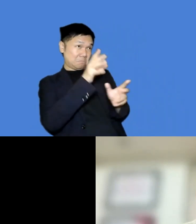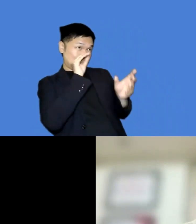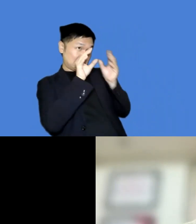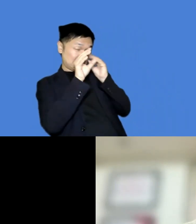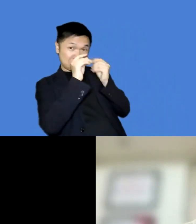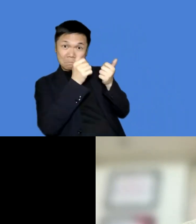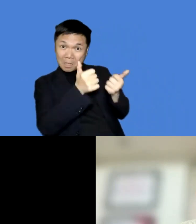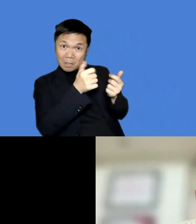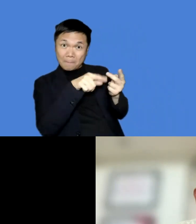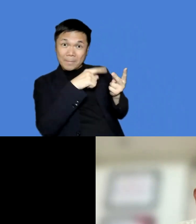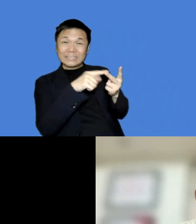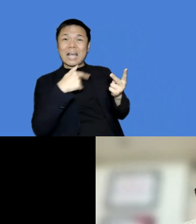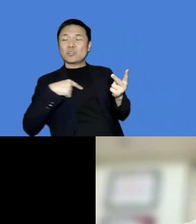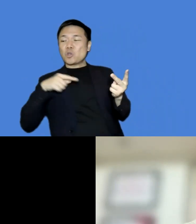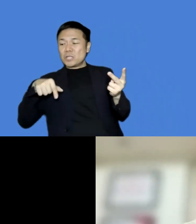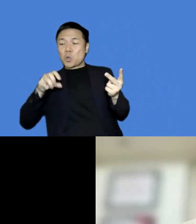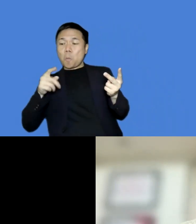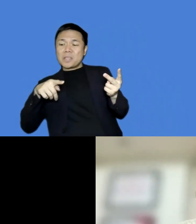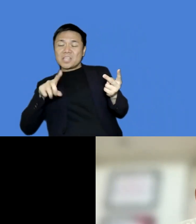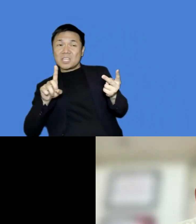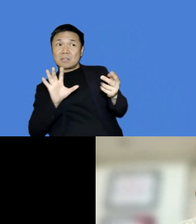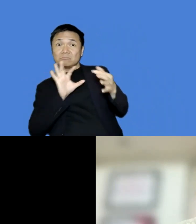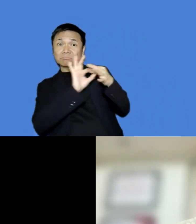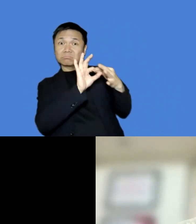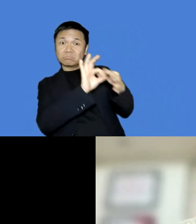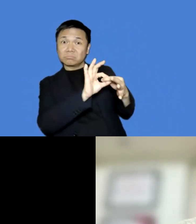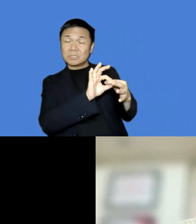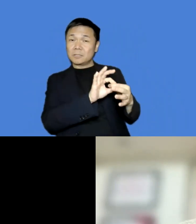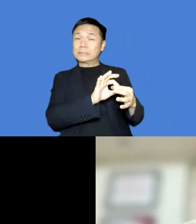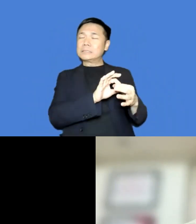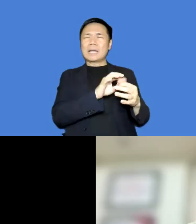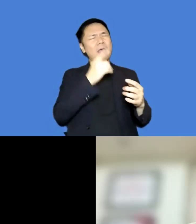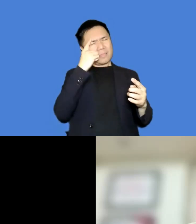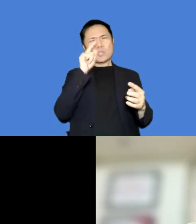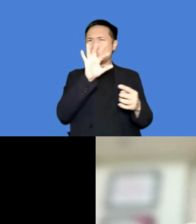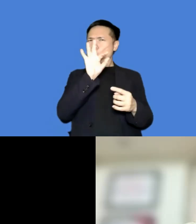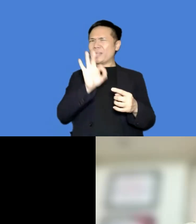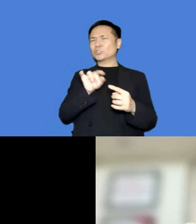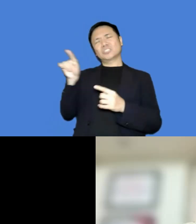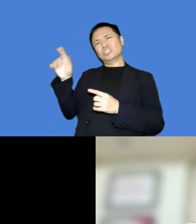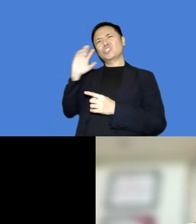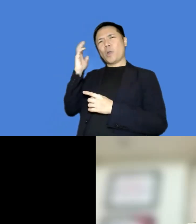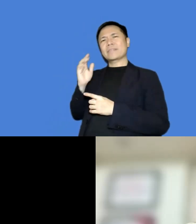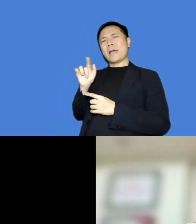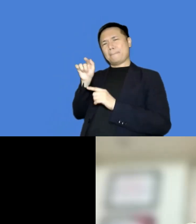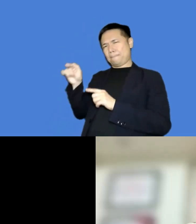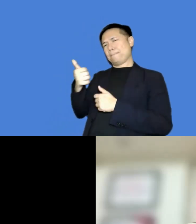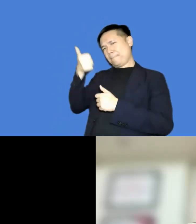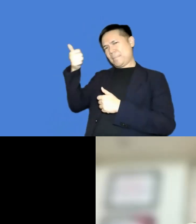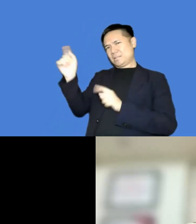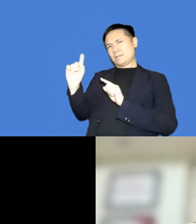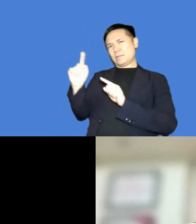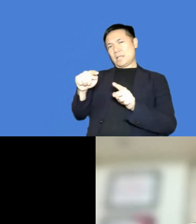engage? I think Greta would be the best to kind of answer this question, but I must